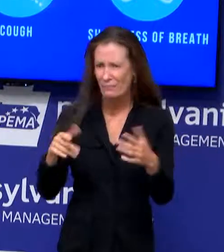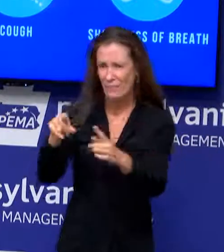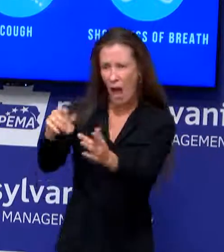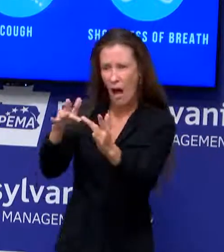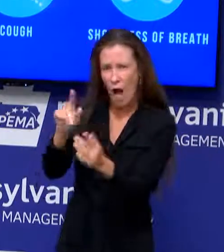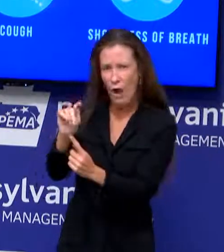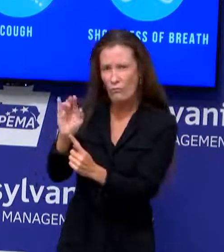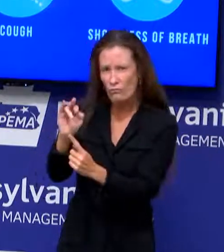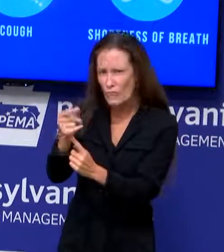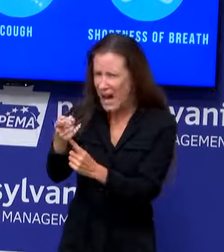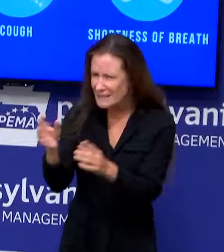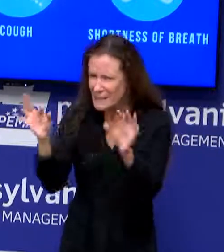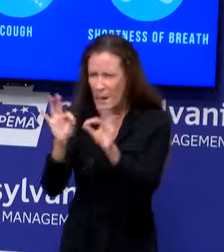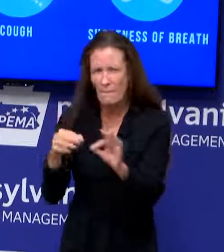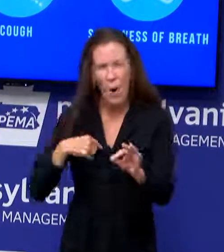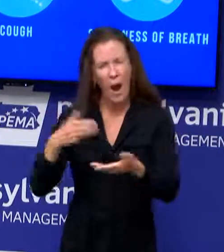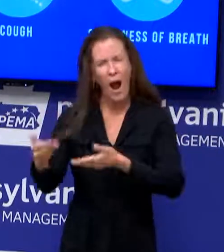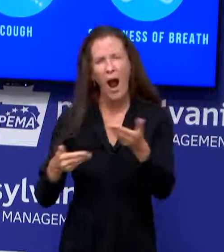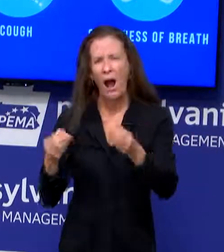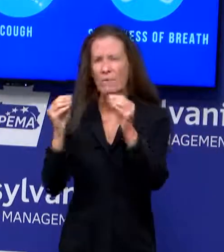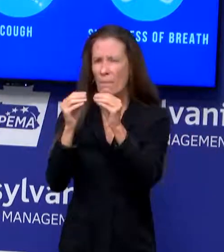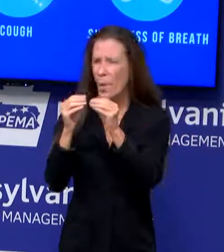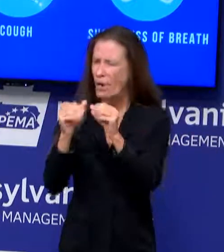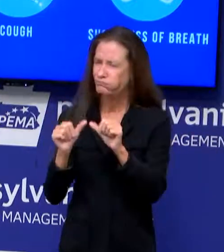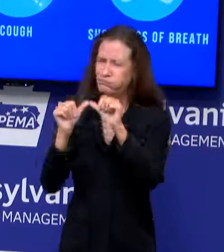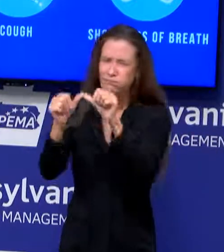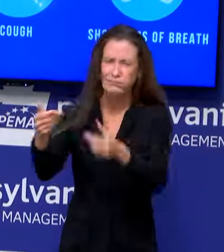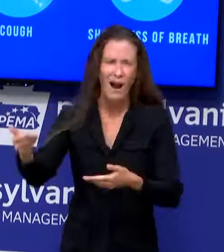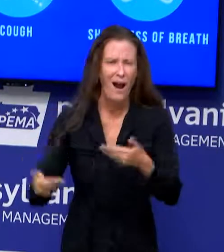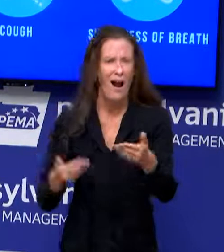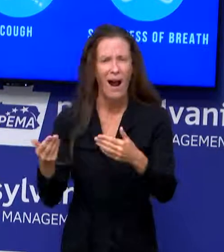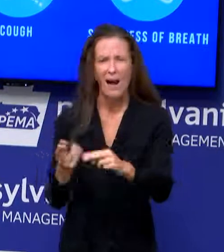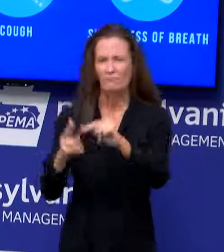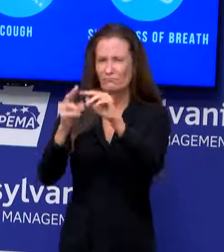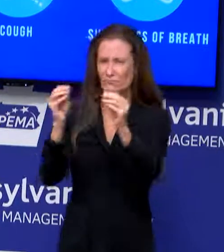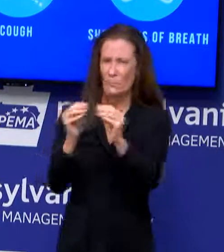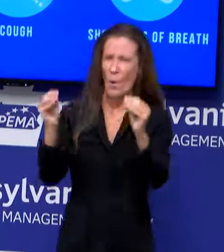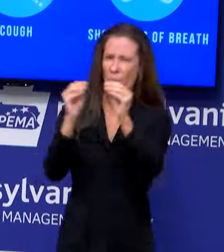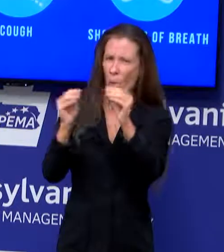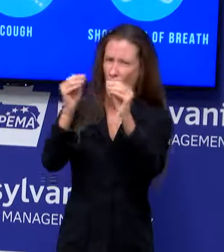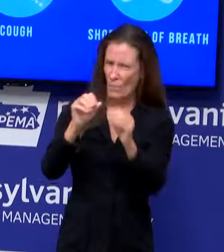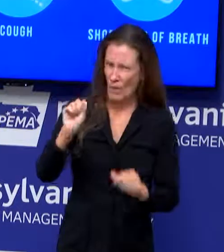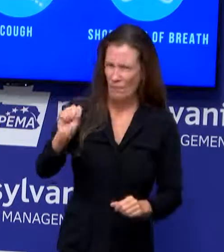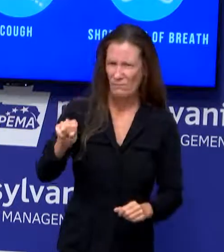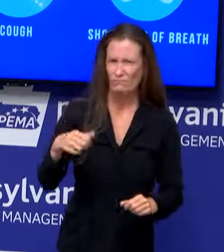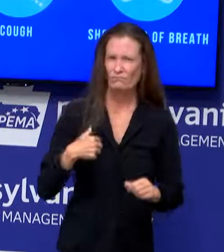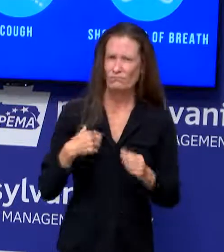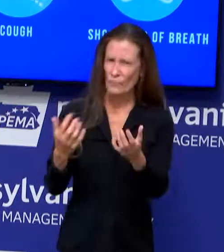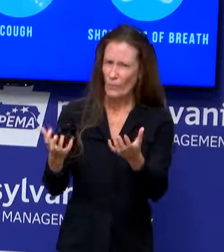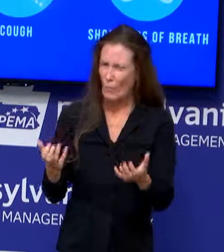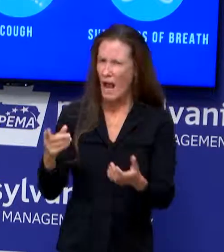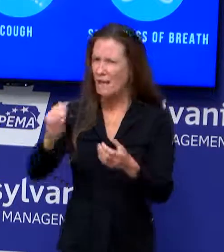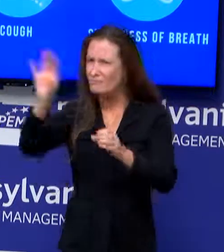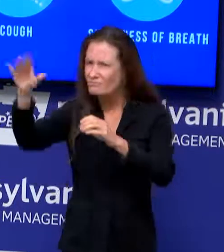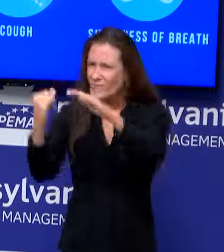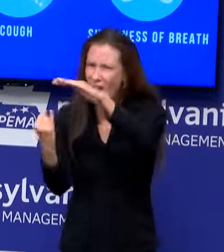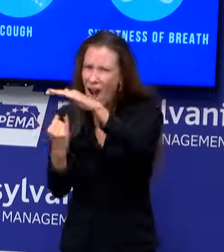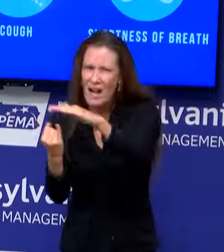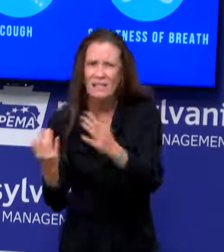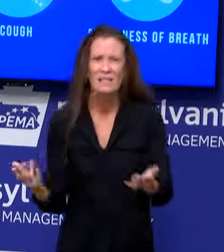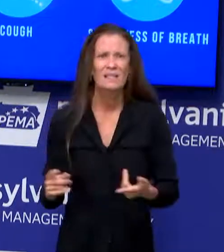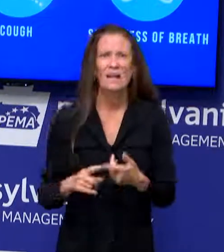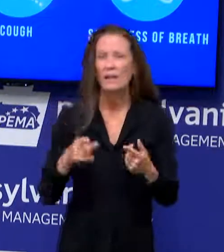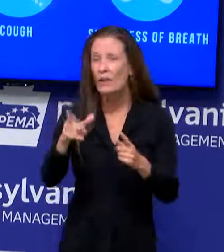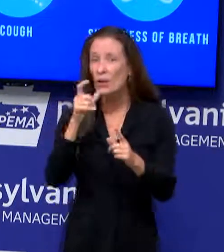more case investigators. And then those people isolate. We find out who the contacts were, and then